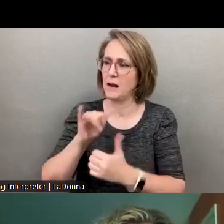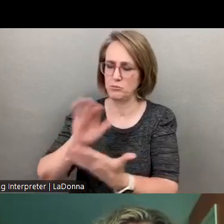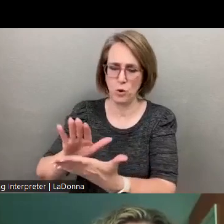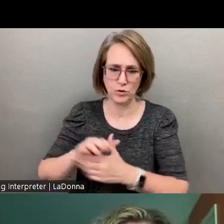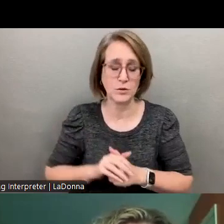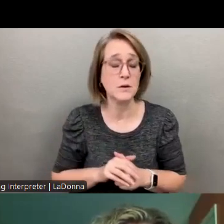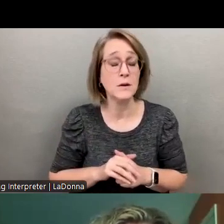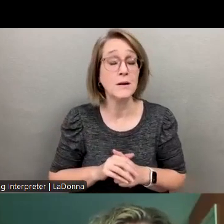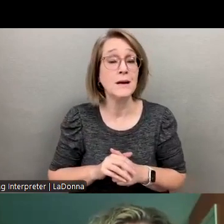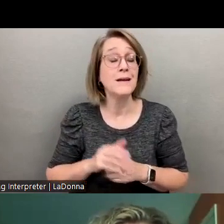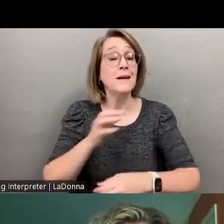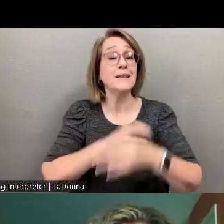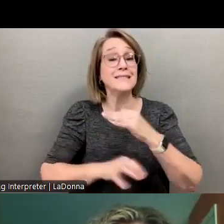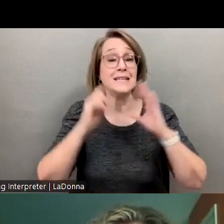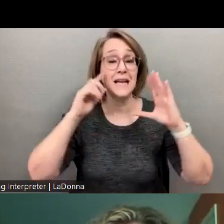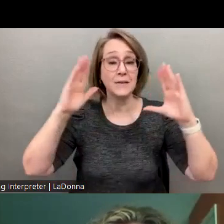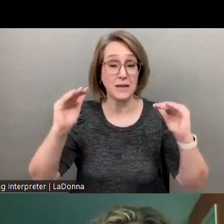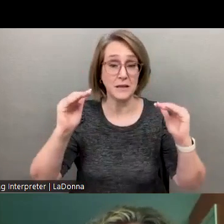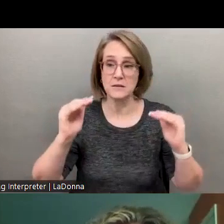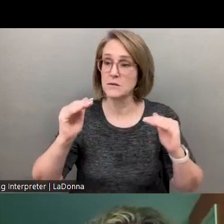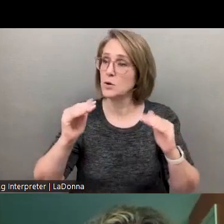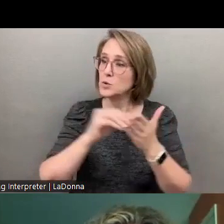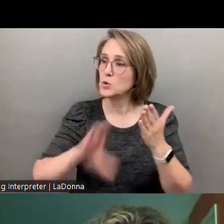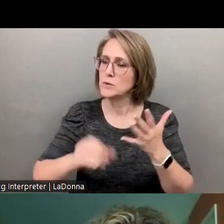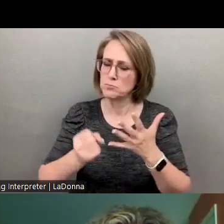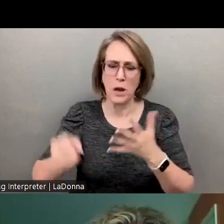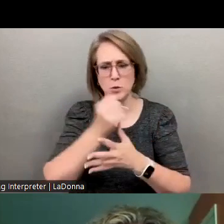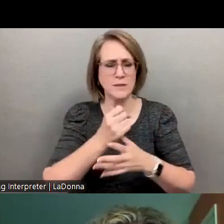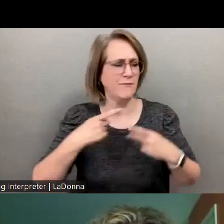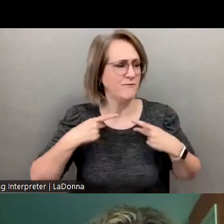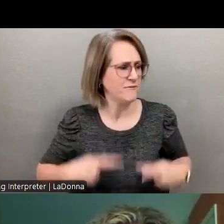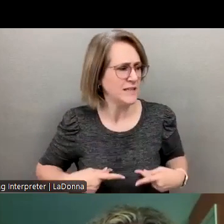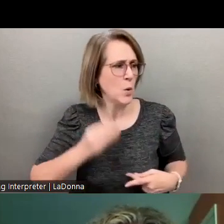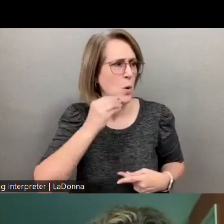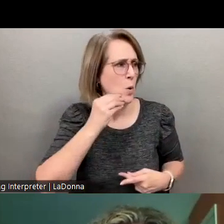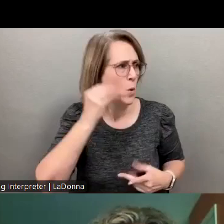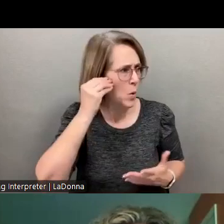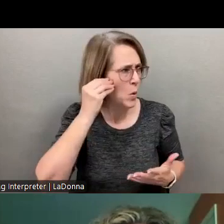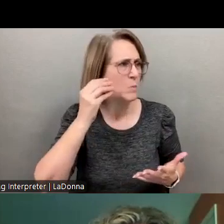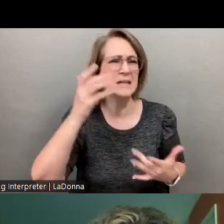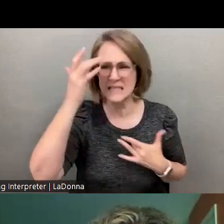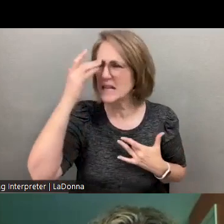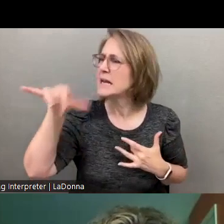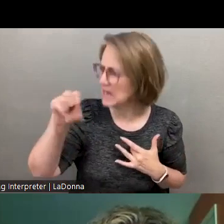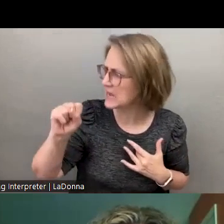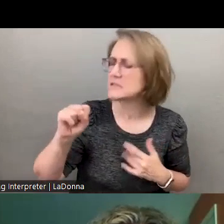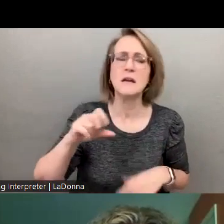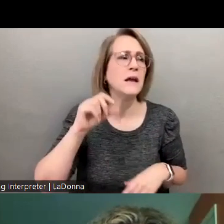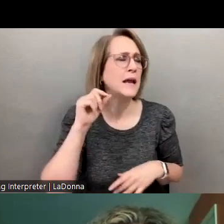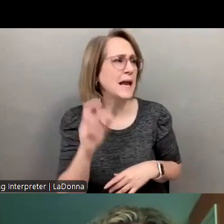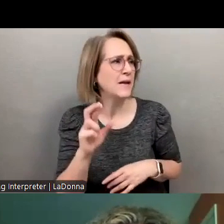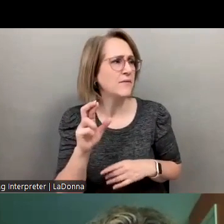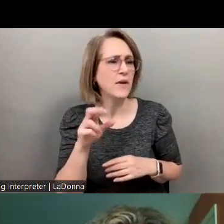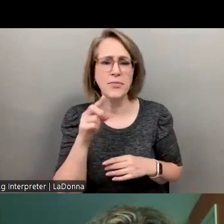the expectation that students prioritize their physical health, that they stay home when they're sick, that they are given allowances